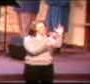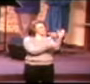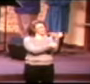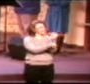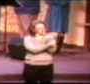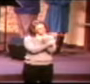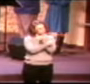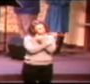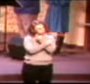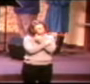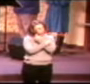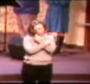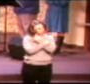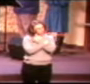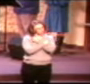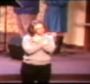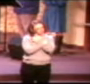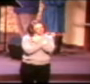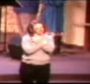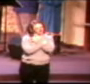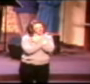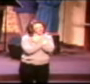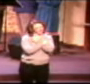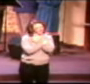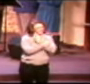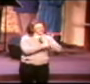Lord, let your